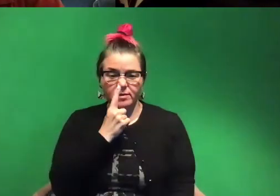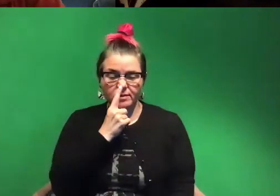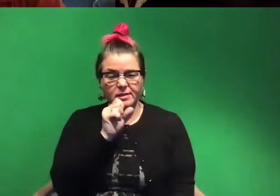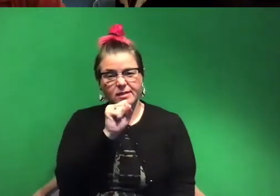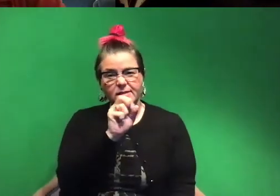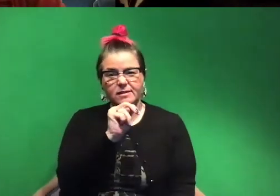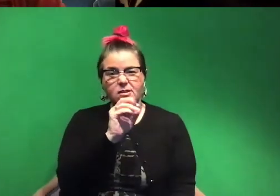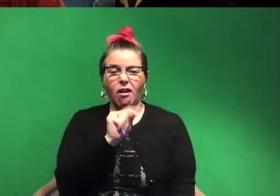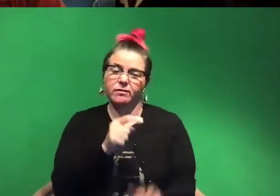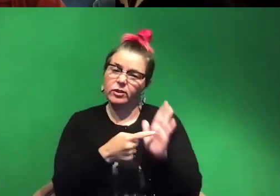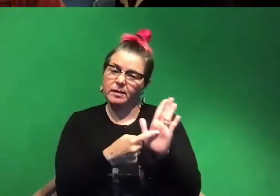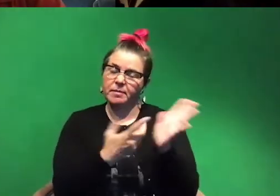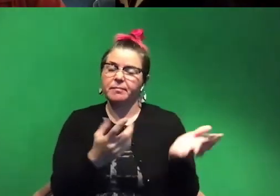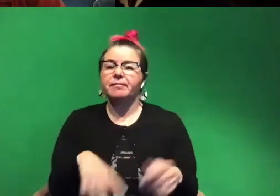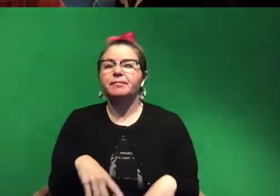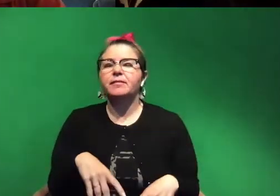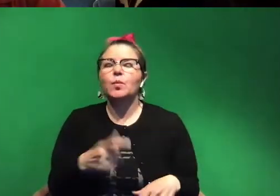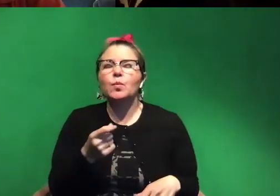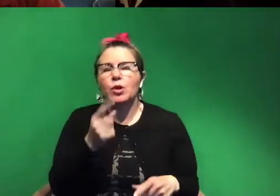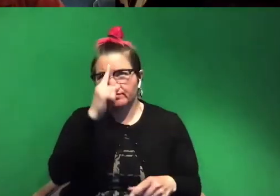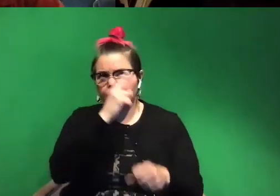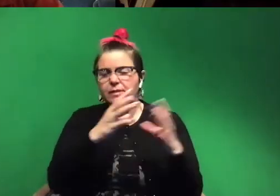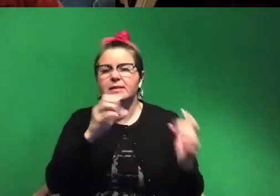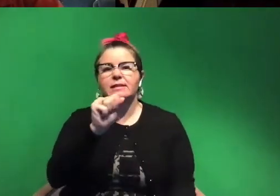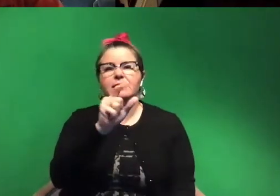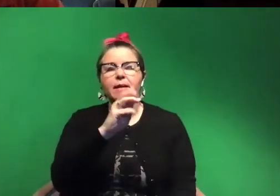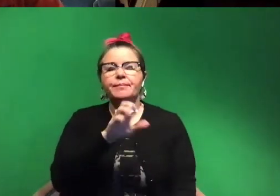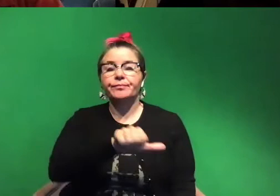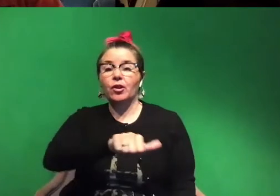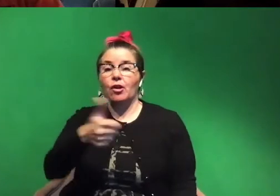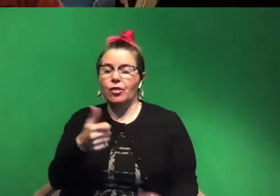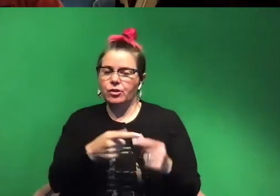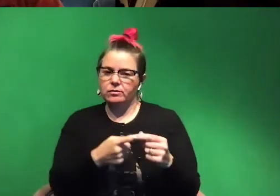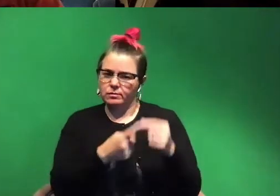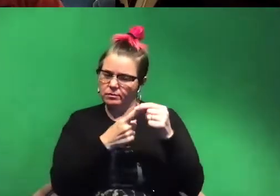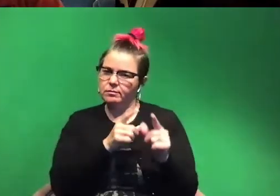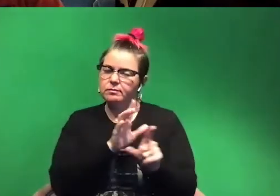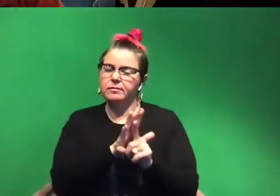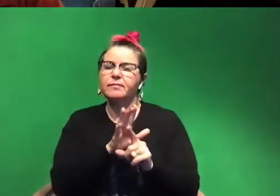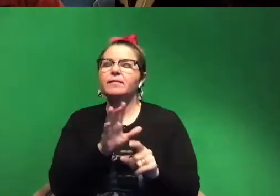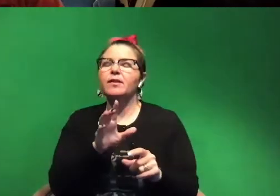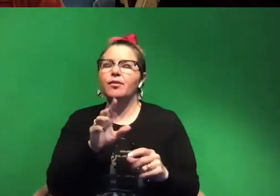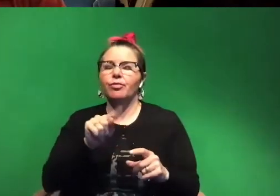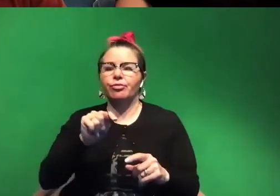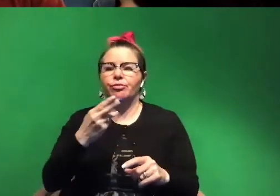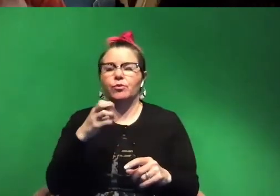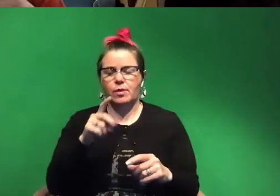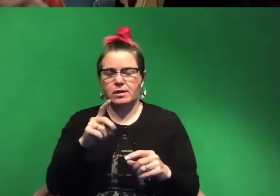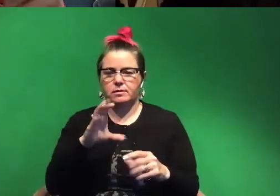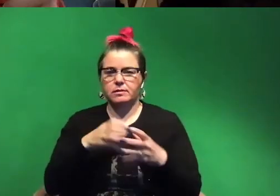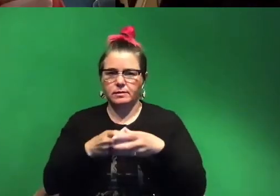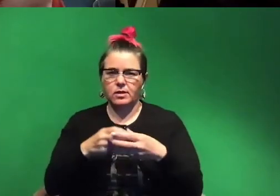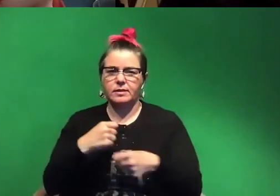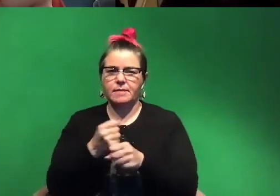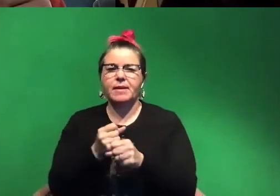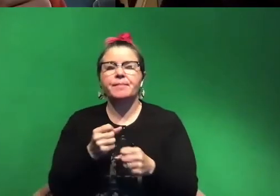example, or what you think of for a slime. But then the other unique component are these thread cells that they produce. And these